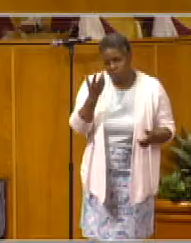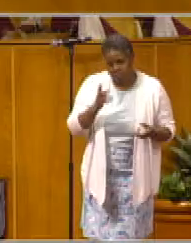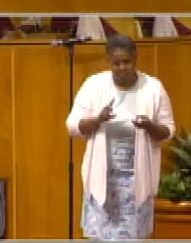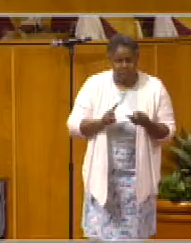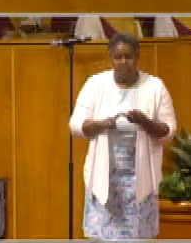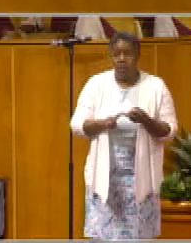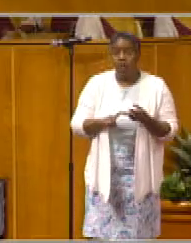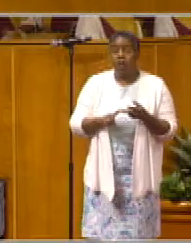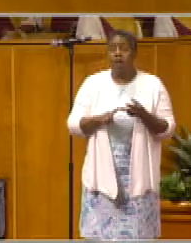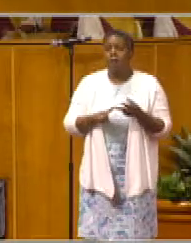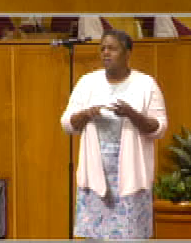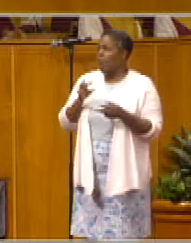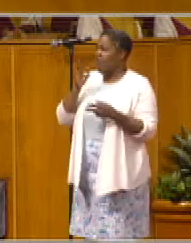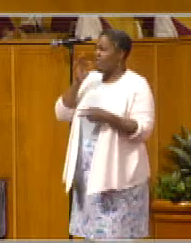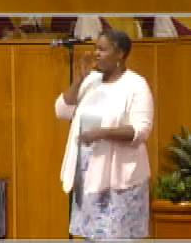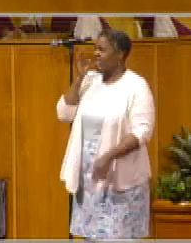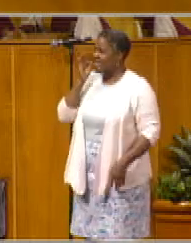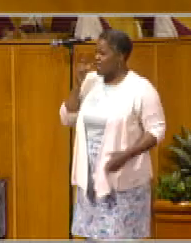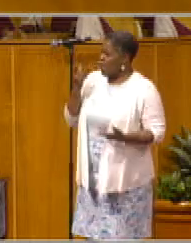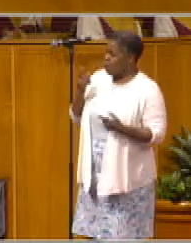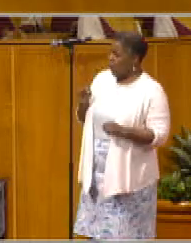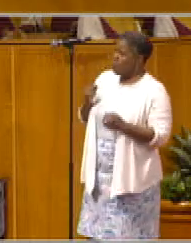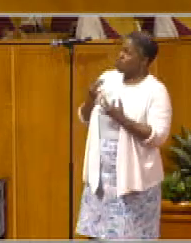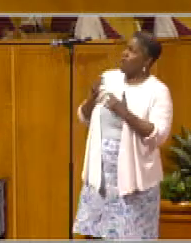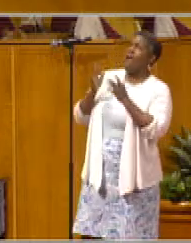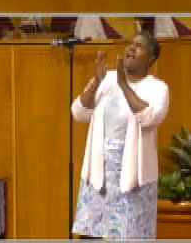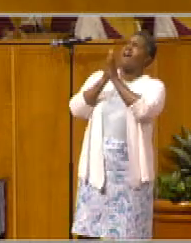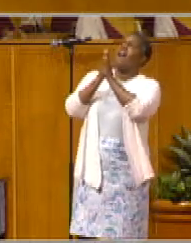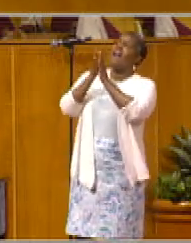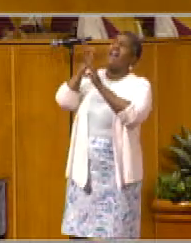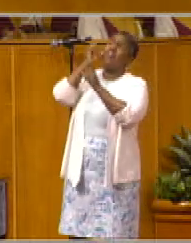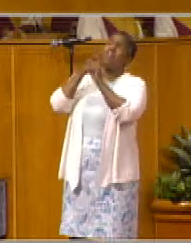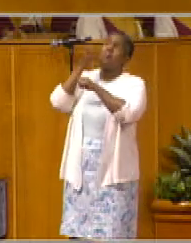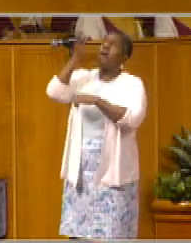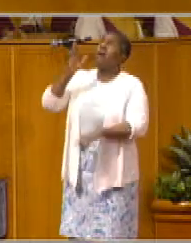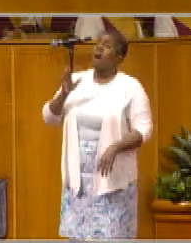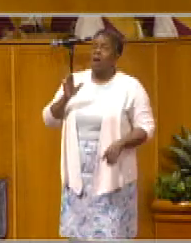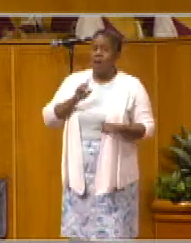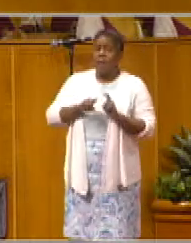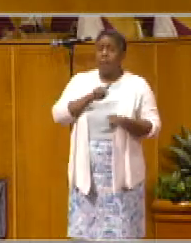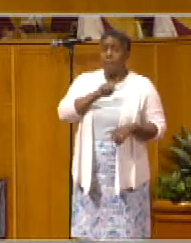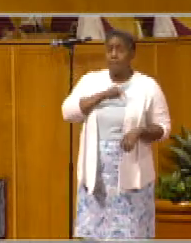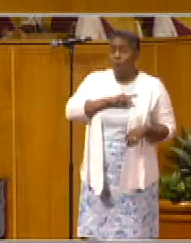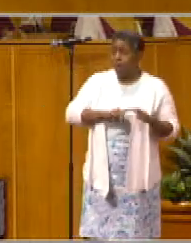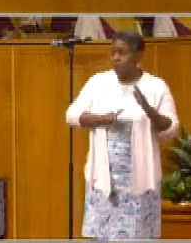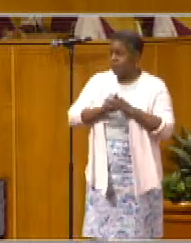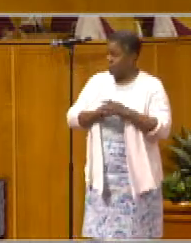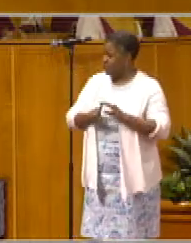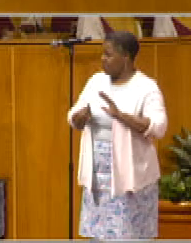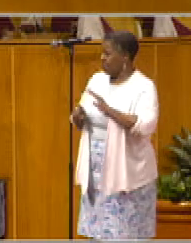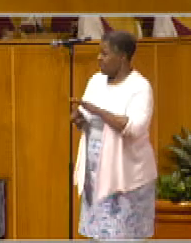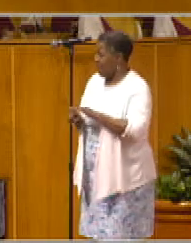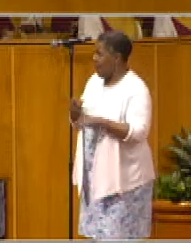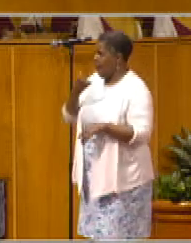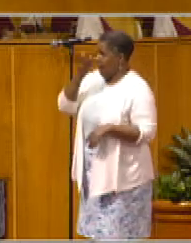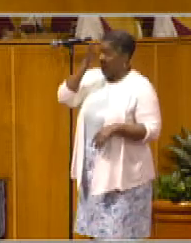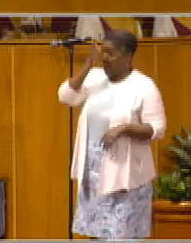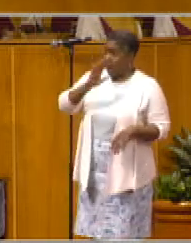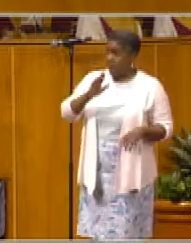They're fasting, trying to hear from God. Paul shows up, and this one says, listen, God has